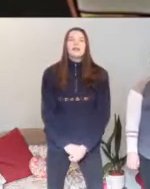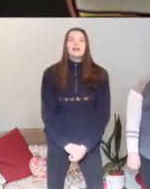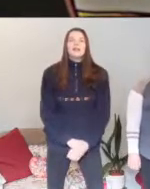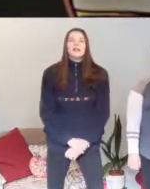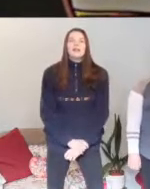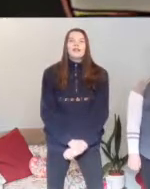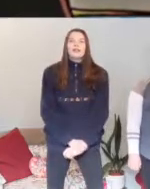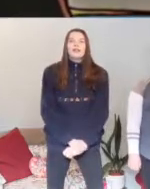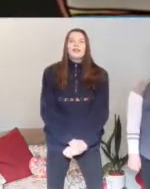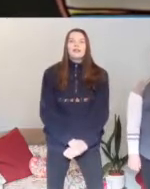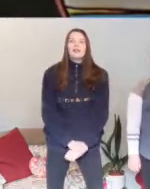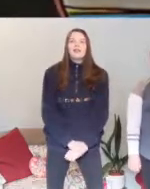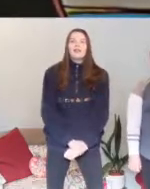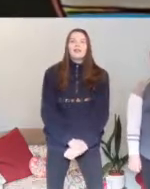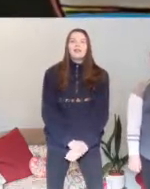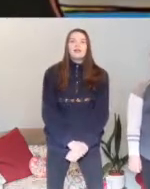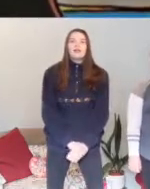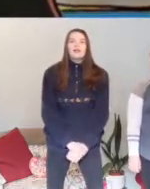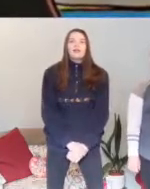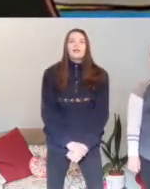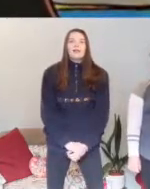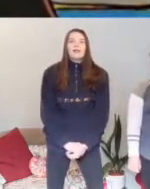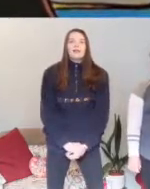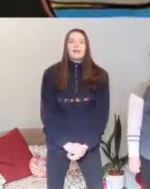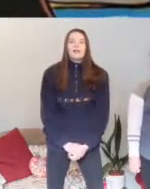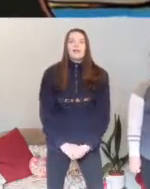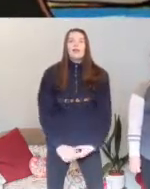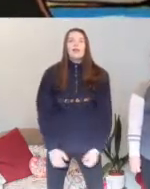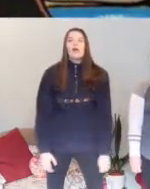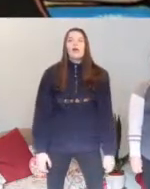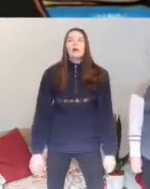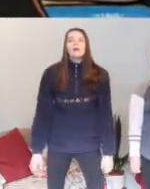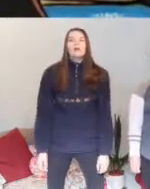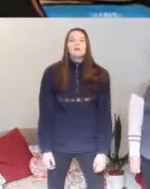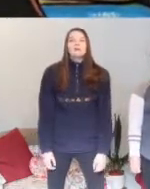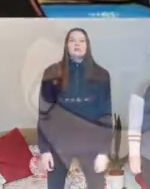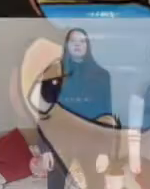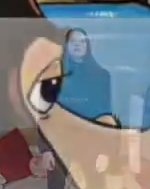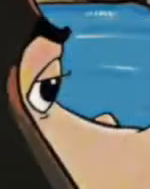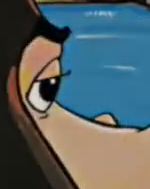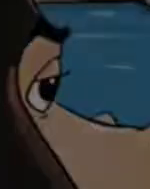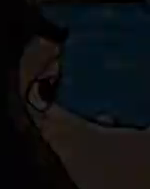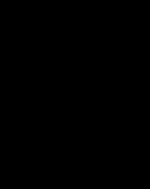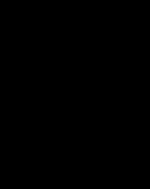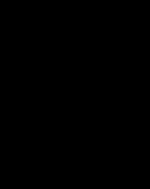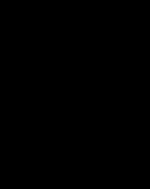gifts by believing the news about Jesus to be true and saying thank you to God.